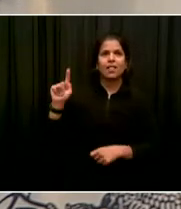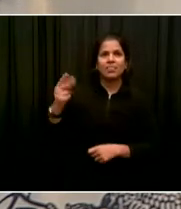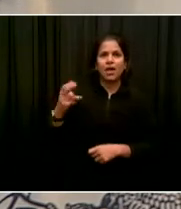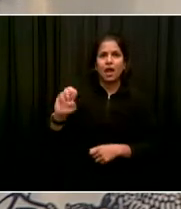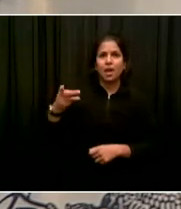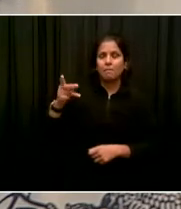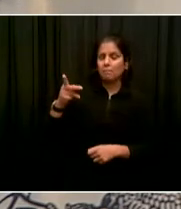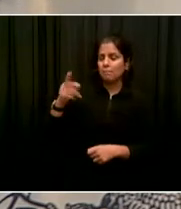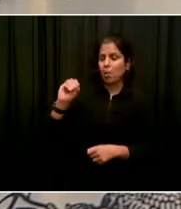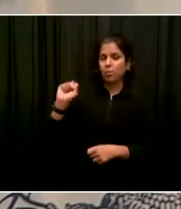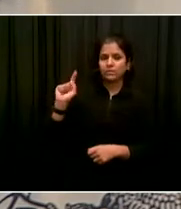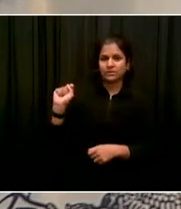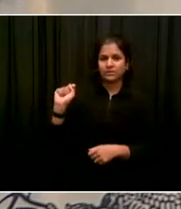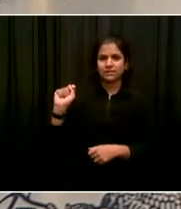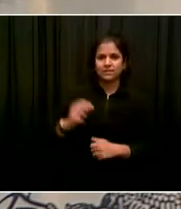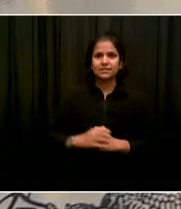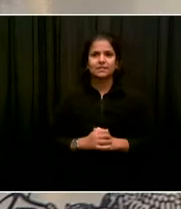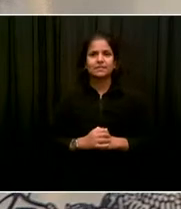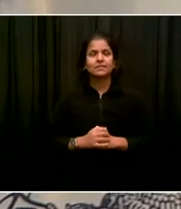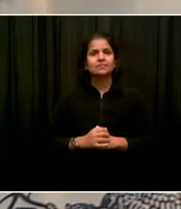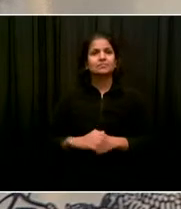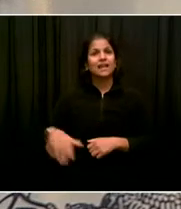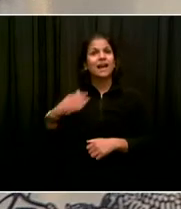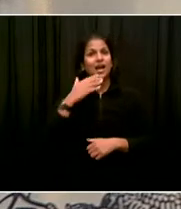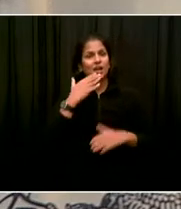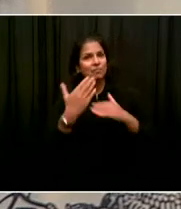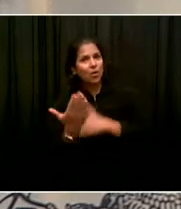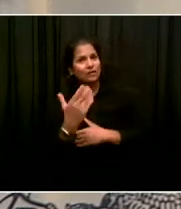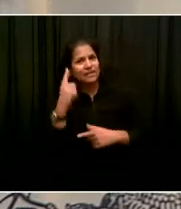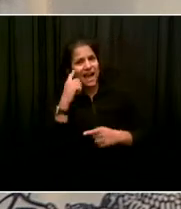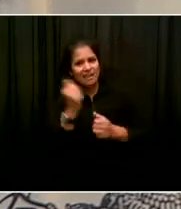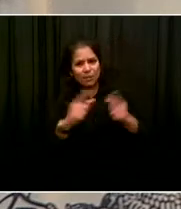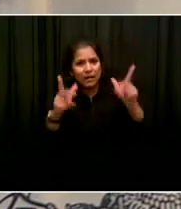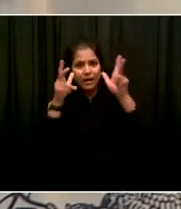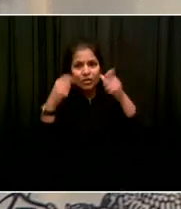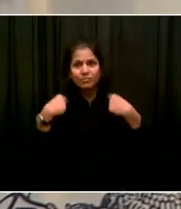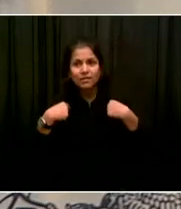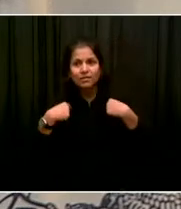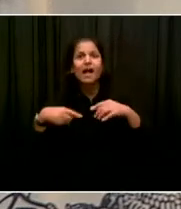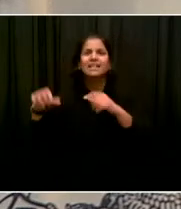Nolan? Hey, good morning, everybody. Is this thing on? Hey. Yes, I'm here. Can you hear me? Yeah, how you doing, man?